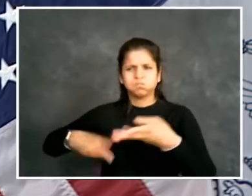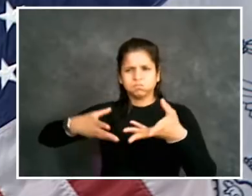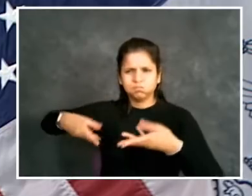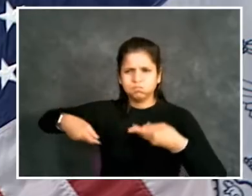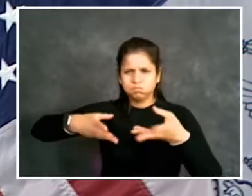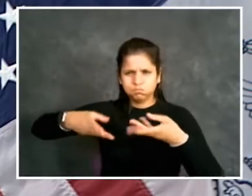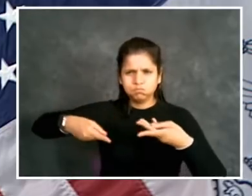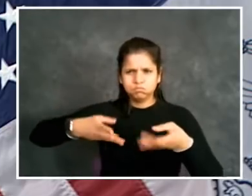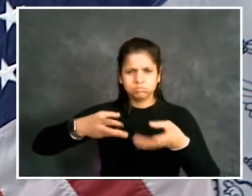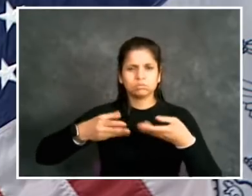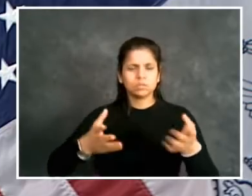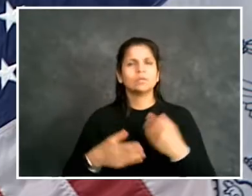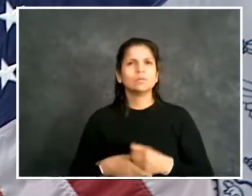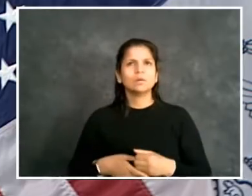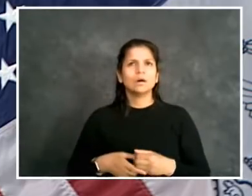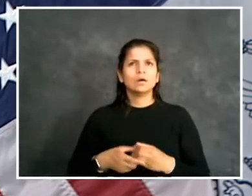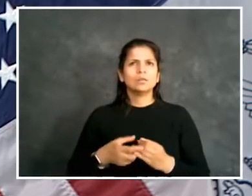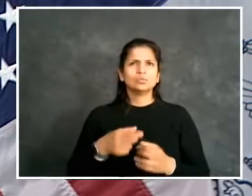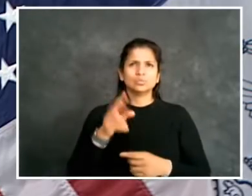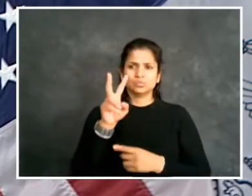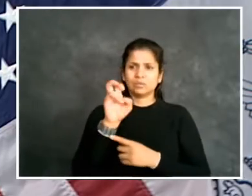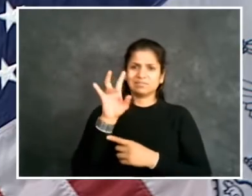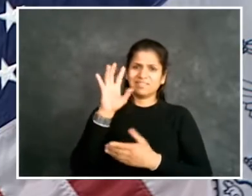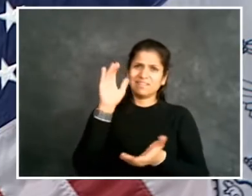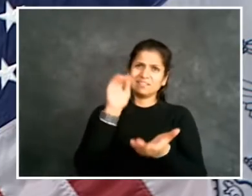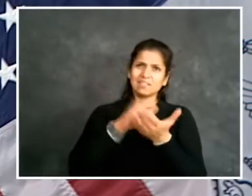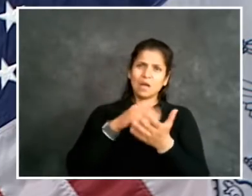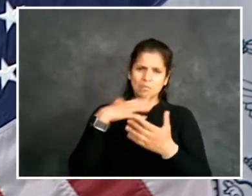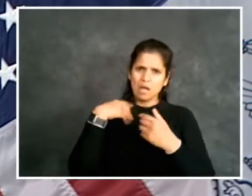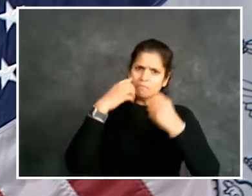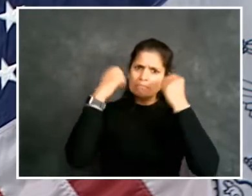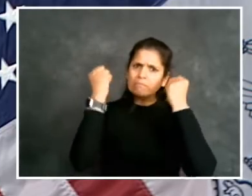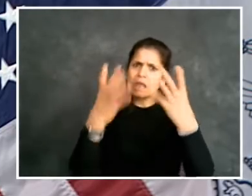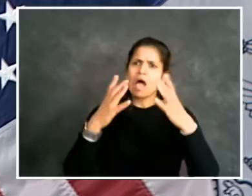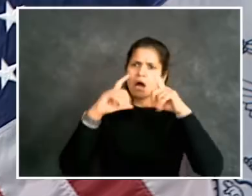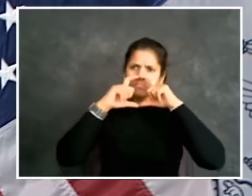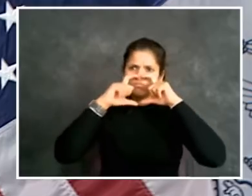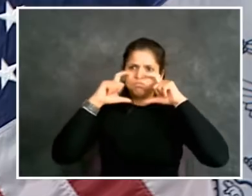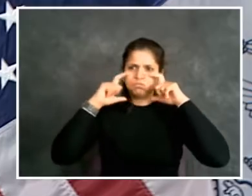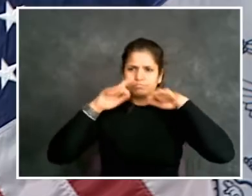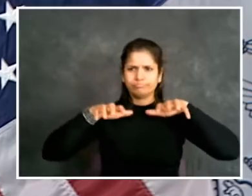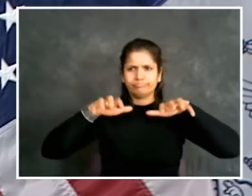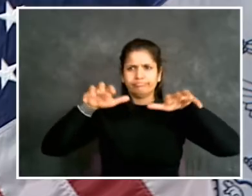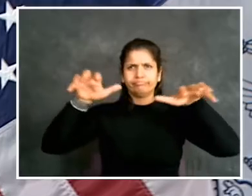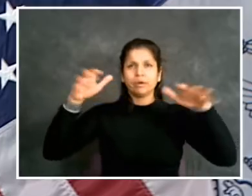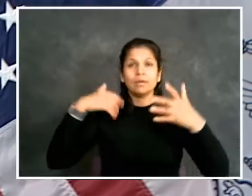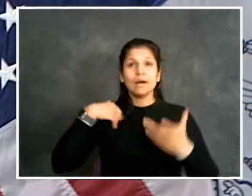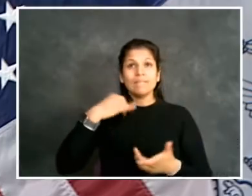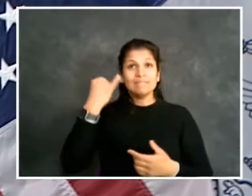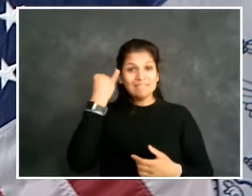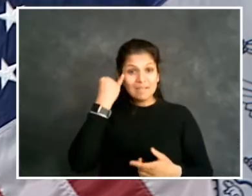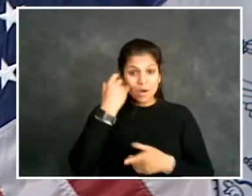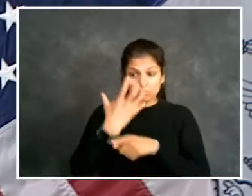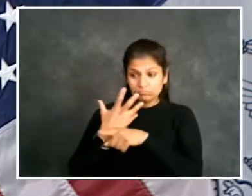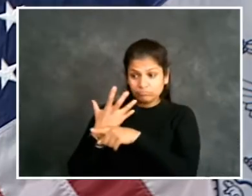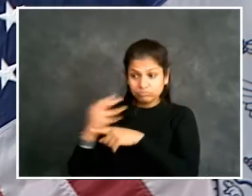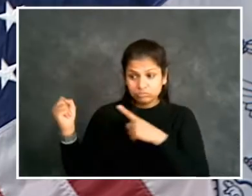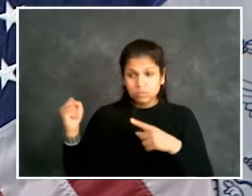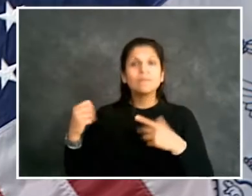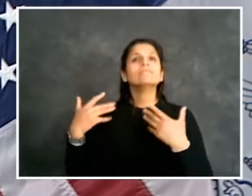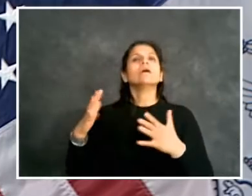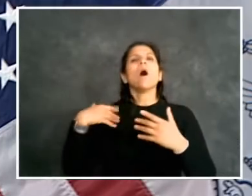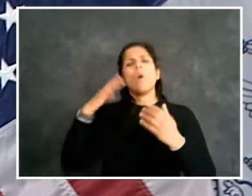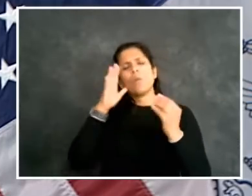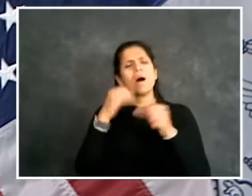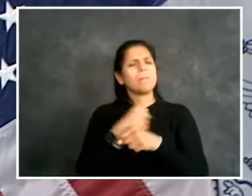and we'll keep going from there. Absolutely want to help people to do this. And it's a smart